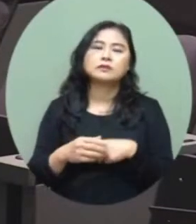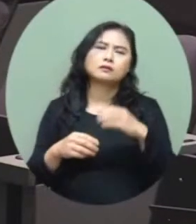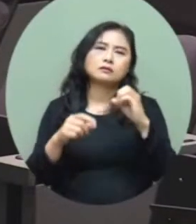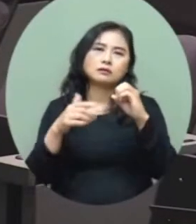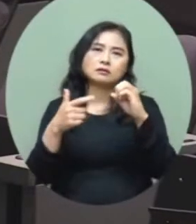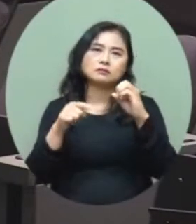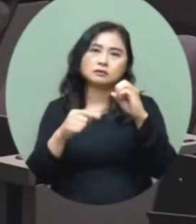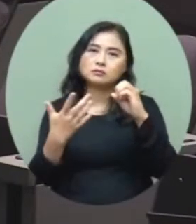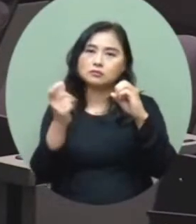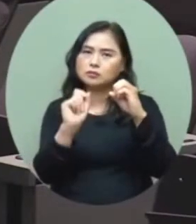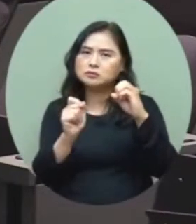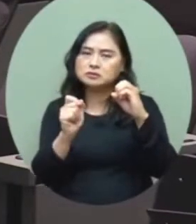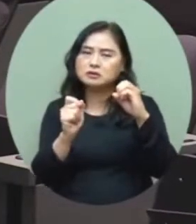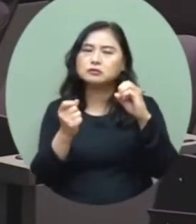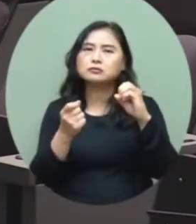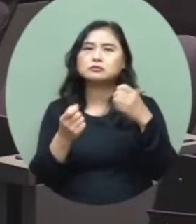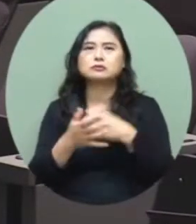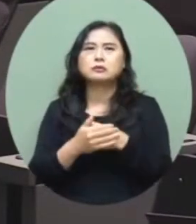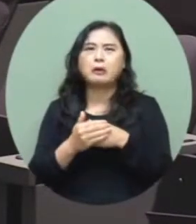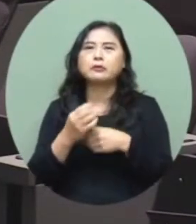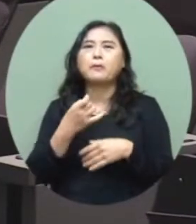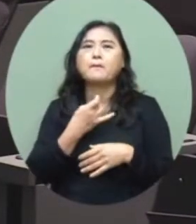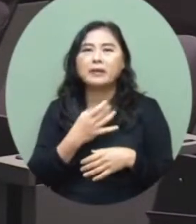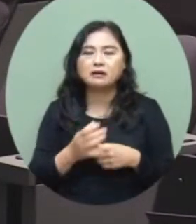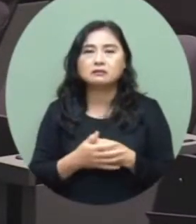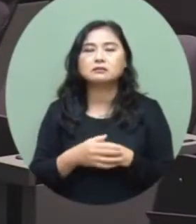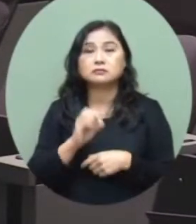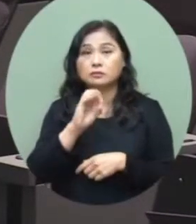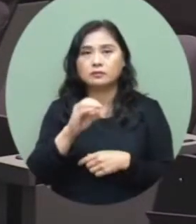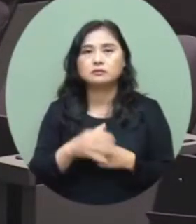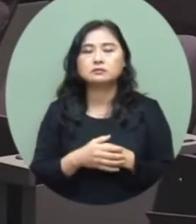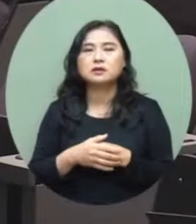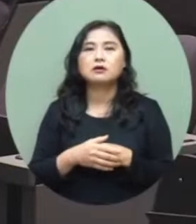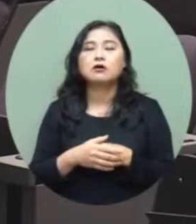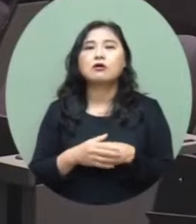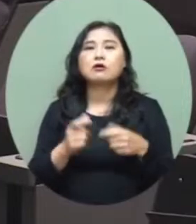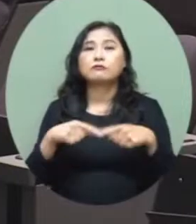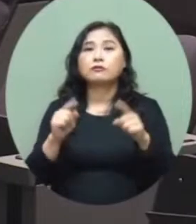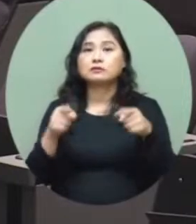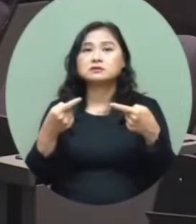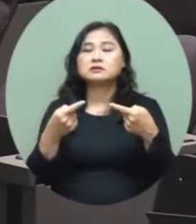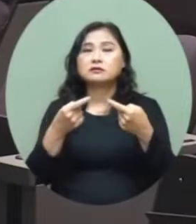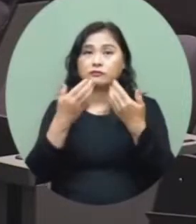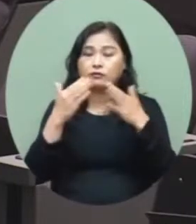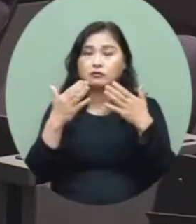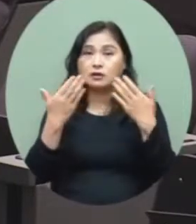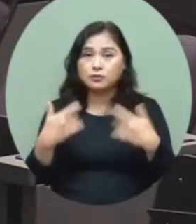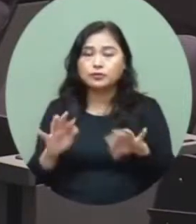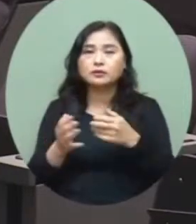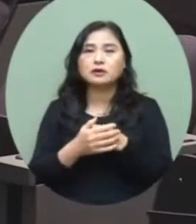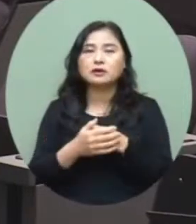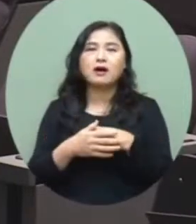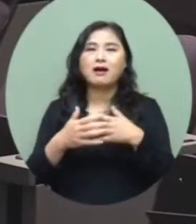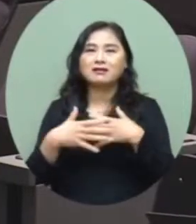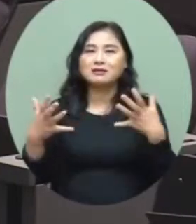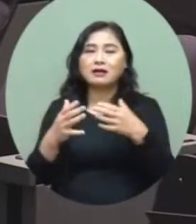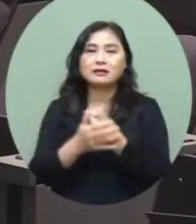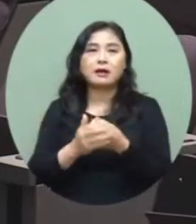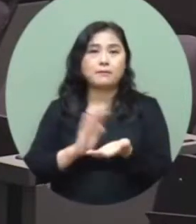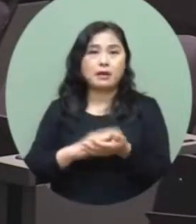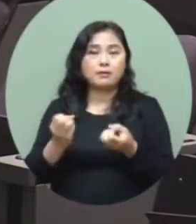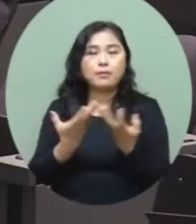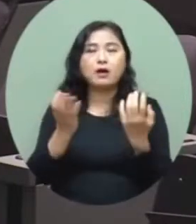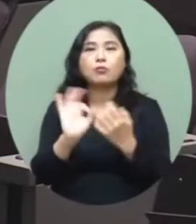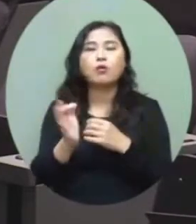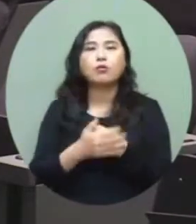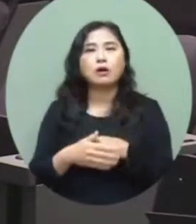the confirmed rate is less than 5%, and in some cases is even lower. So during the Easter holiday long weekend, if